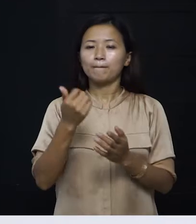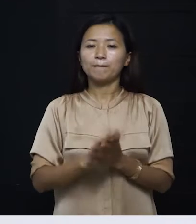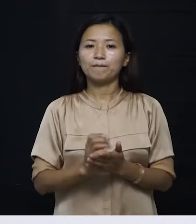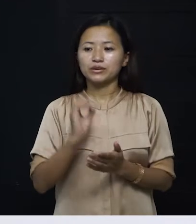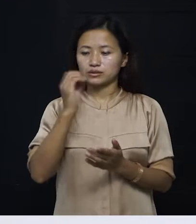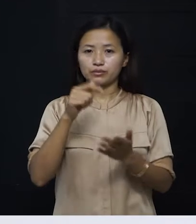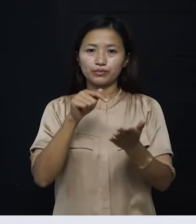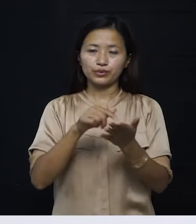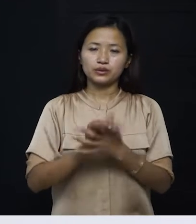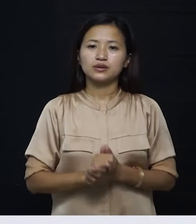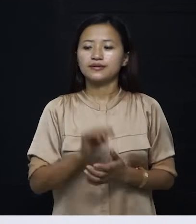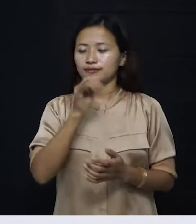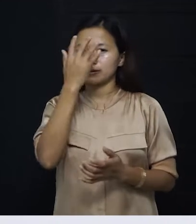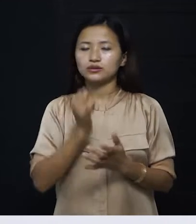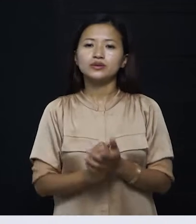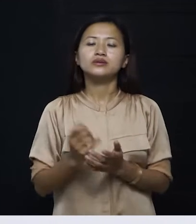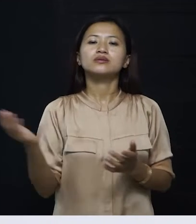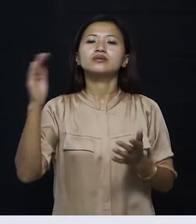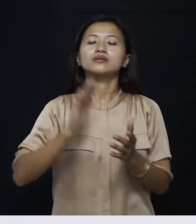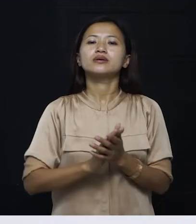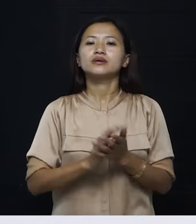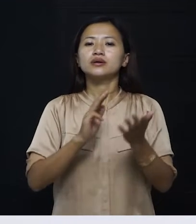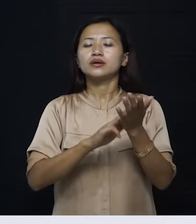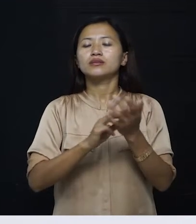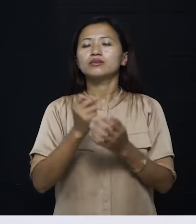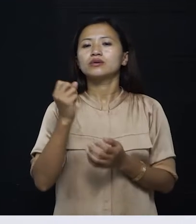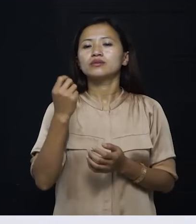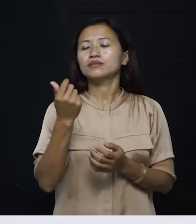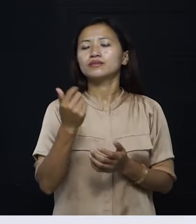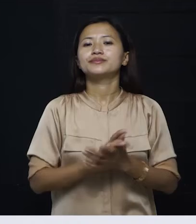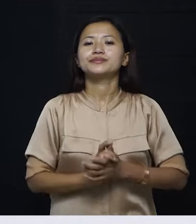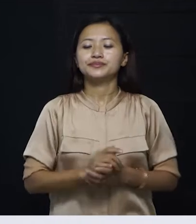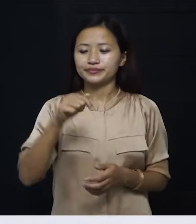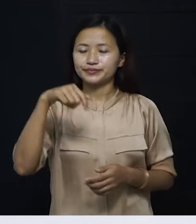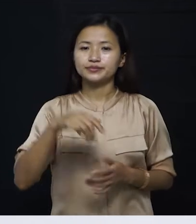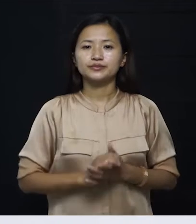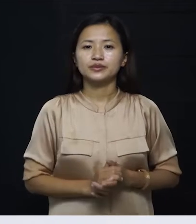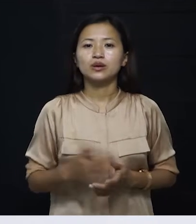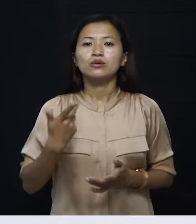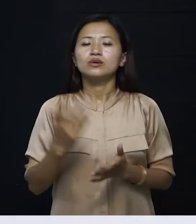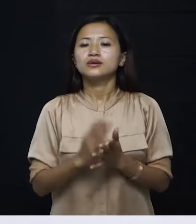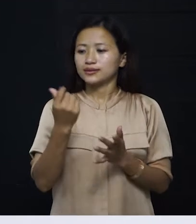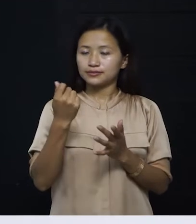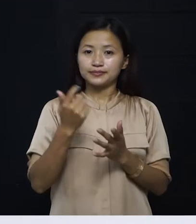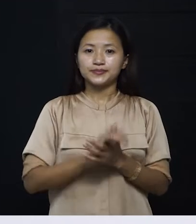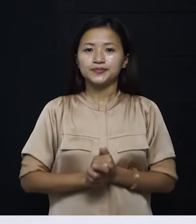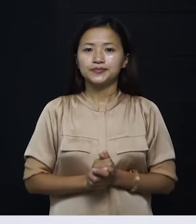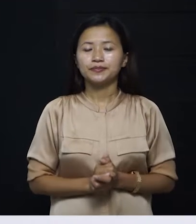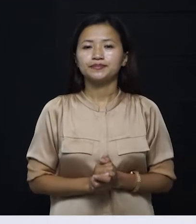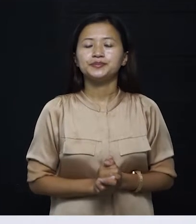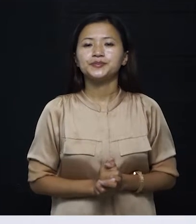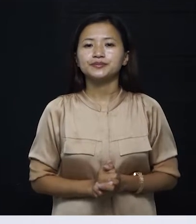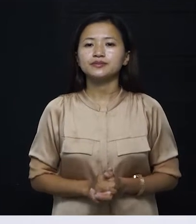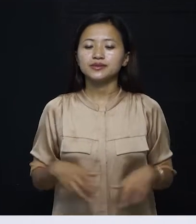was coined, and that is why it came to be called as money, okay? So now, what is money? Okay, what is